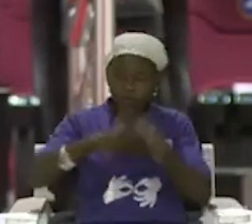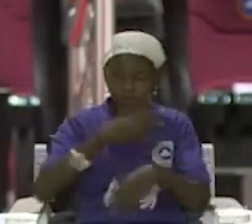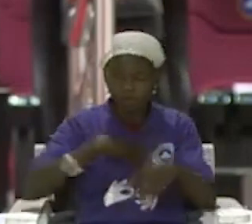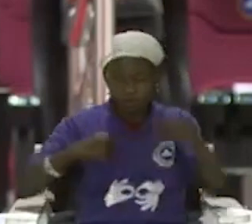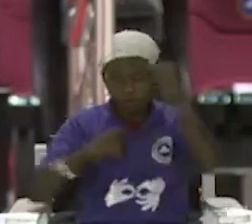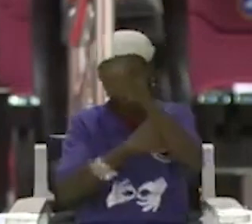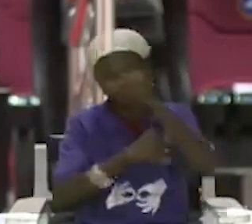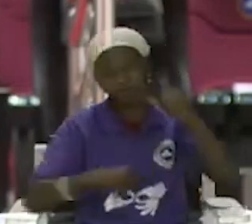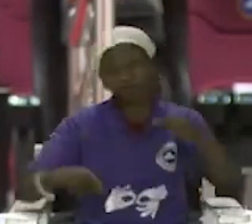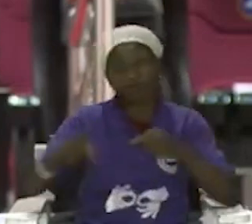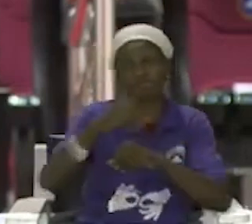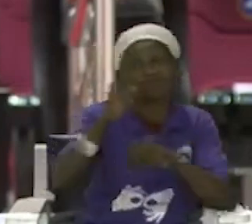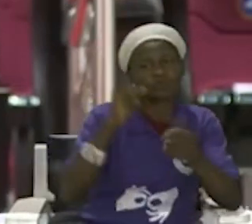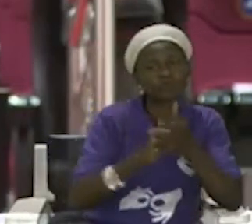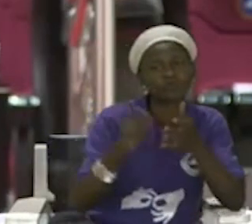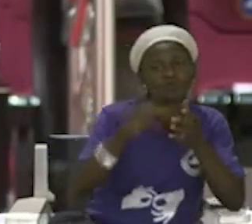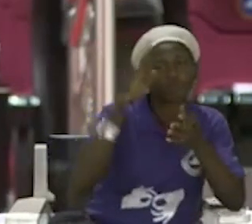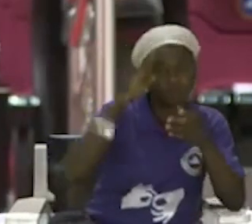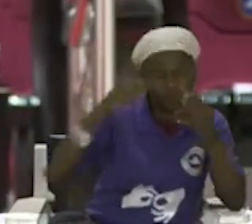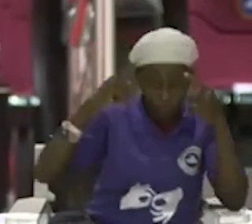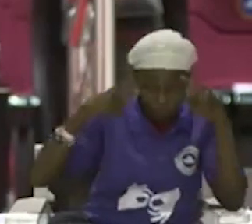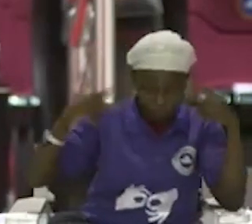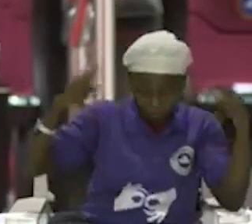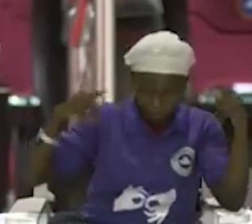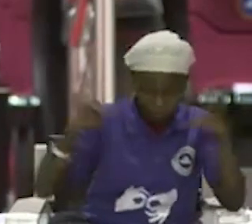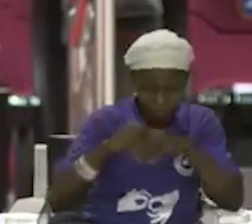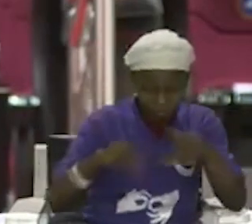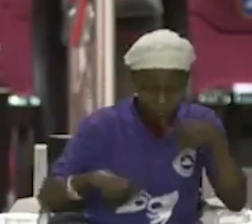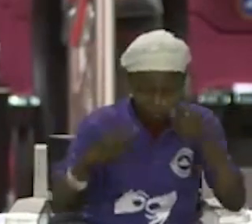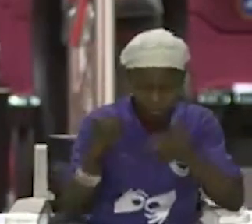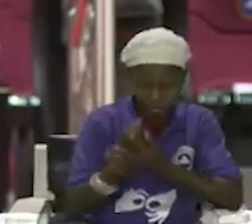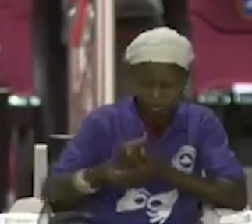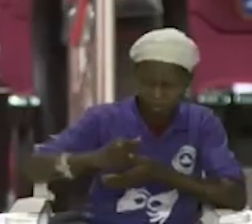you so that you will succeed.